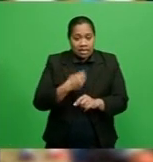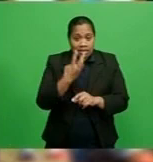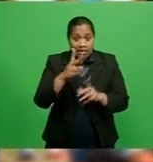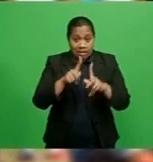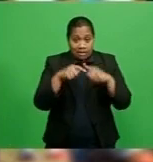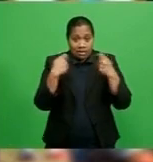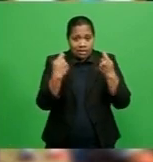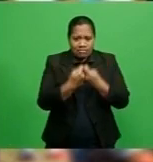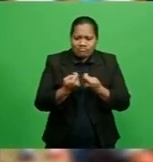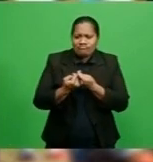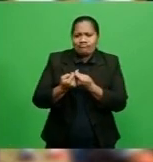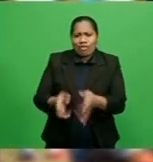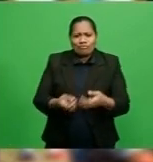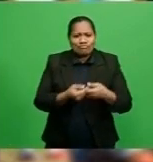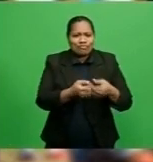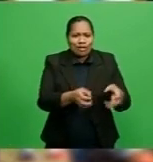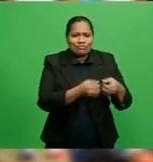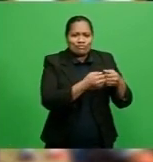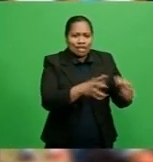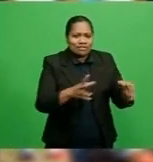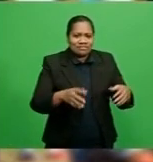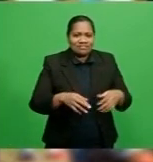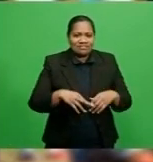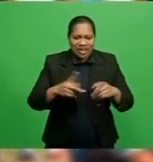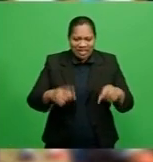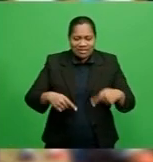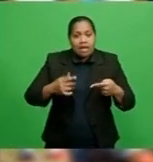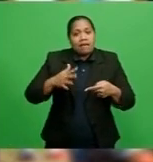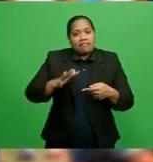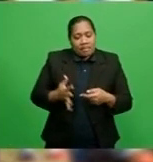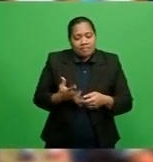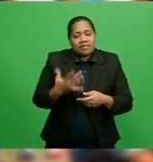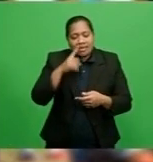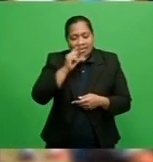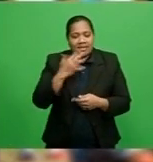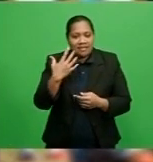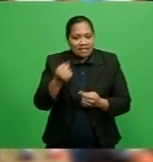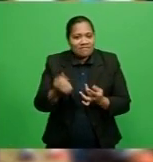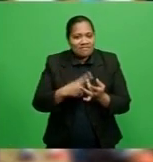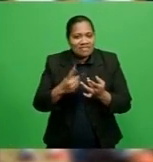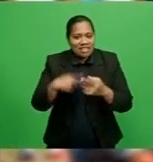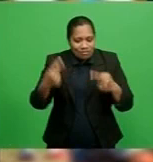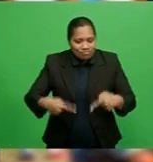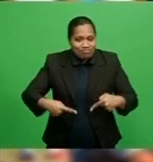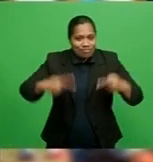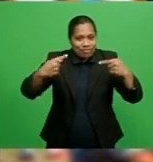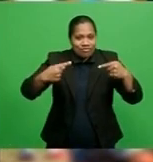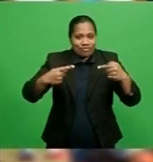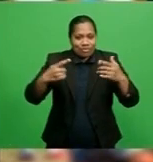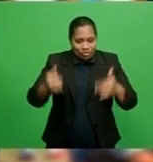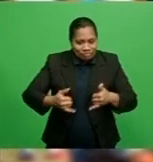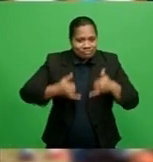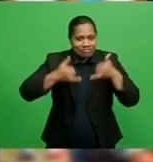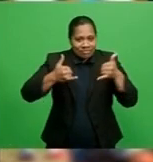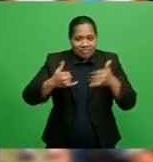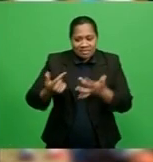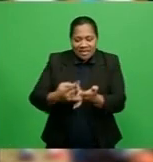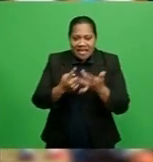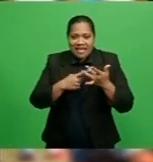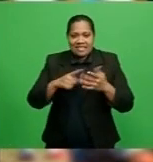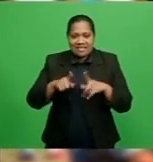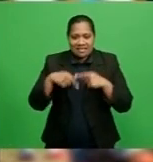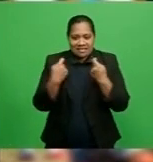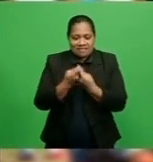already lost in challenge matches, they may get another shot at the title later during the season, while other teams could miss the